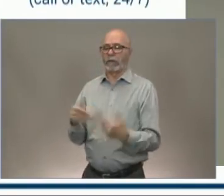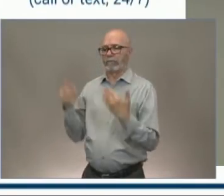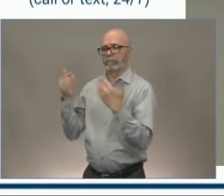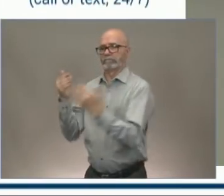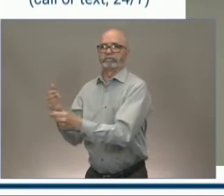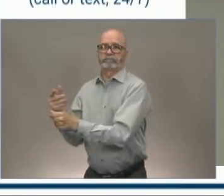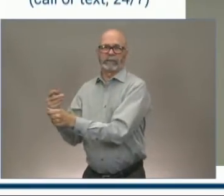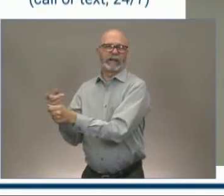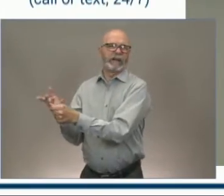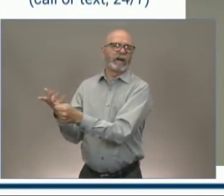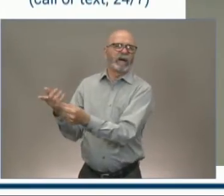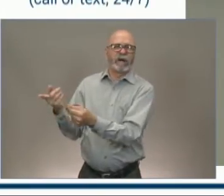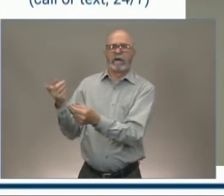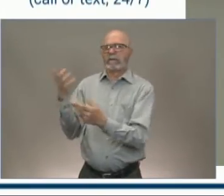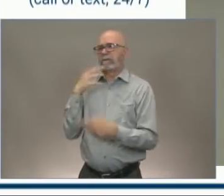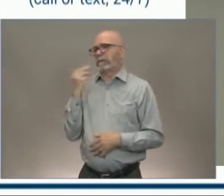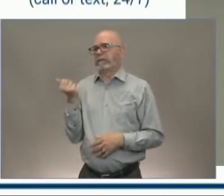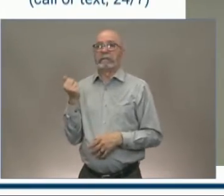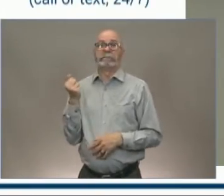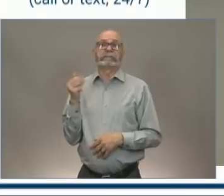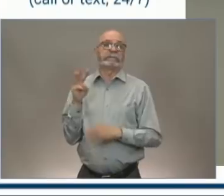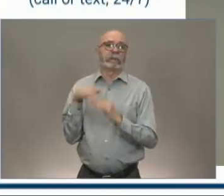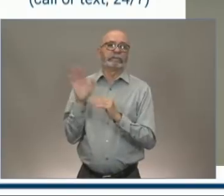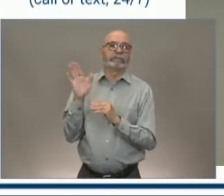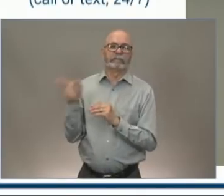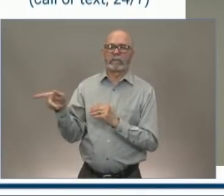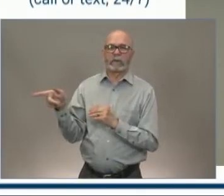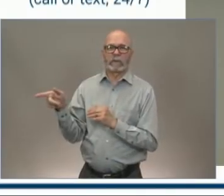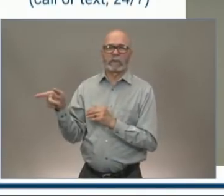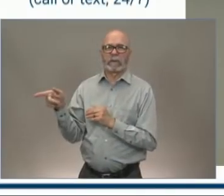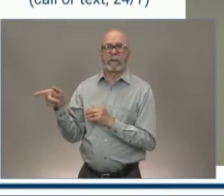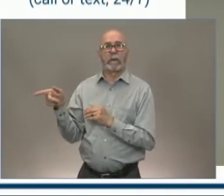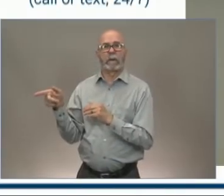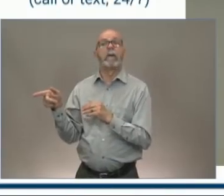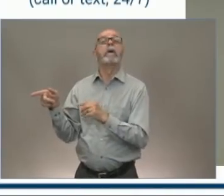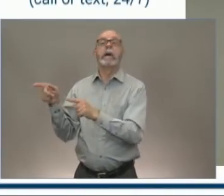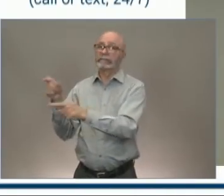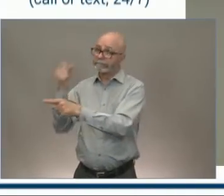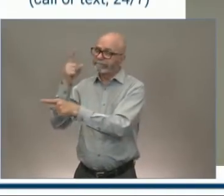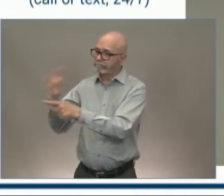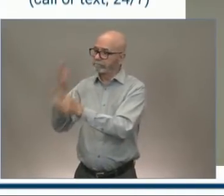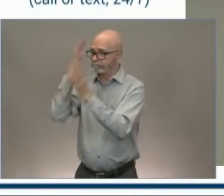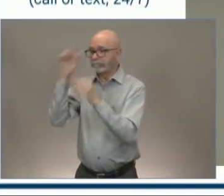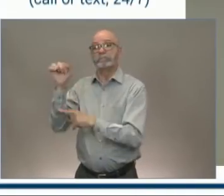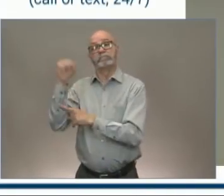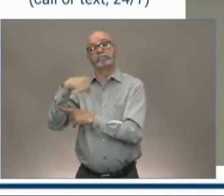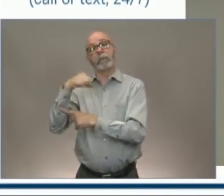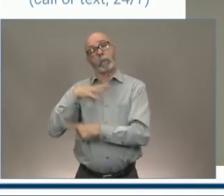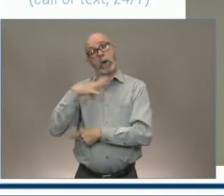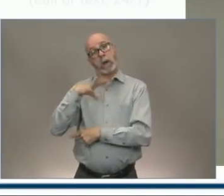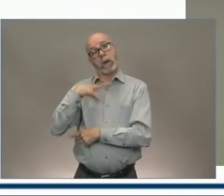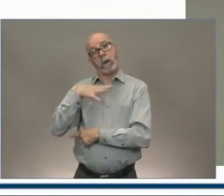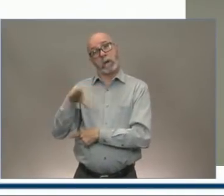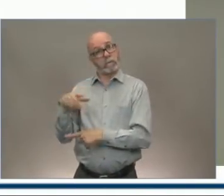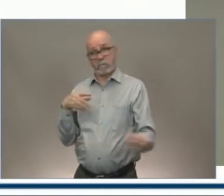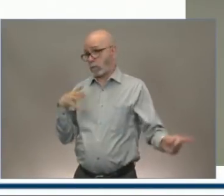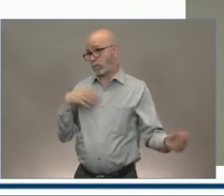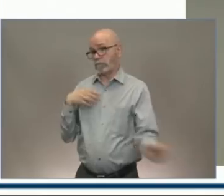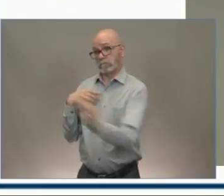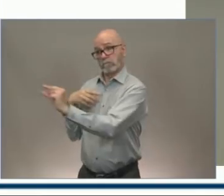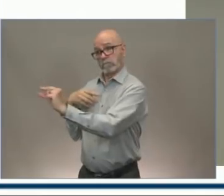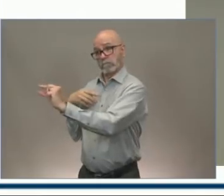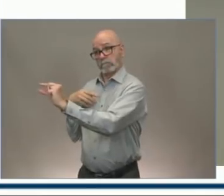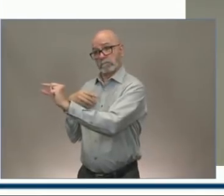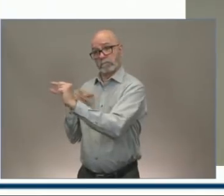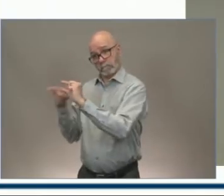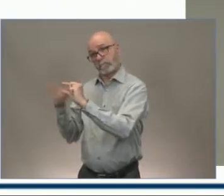We also have to understand people need to have a choice, that ultimately they're going to have if we use the vaccine, they